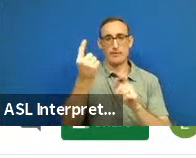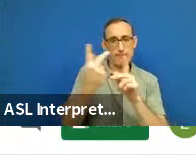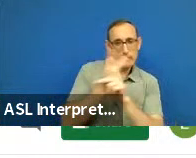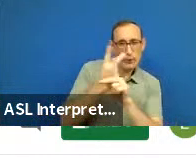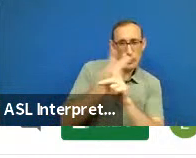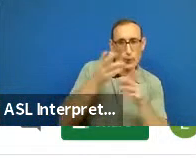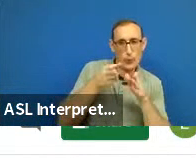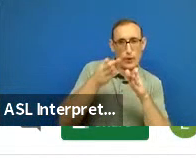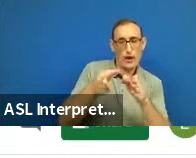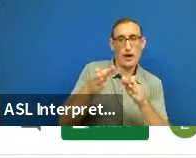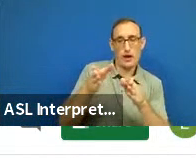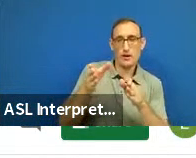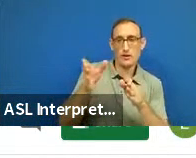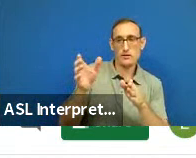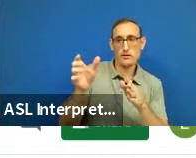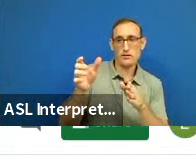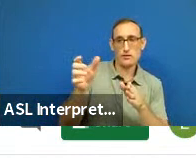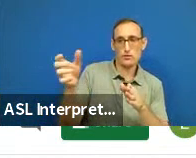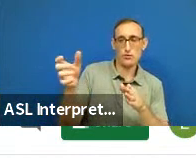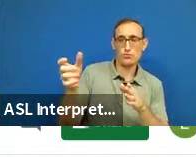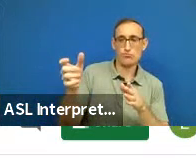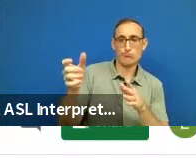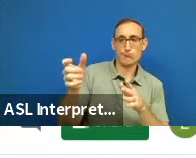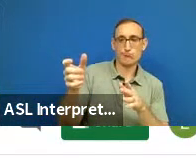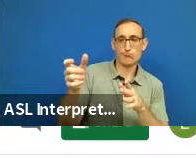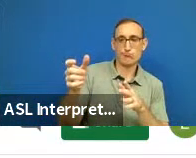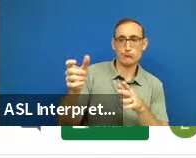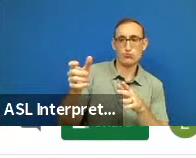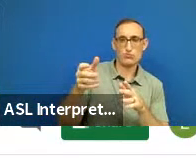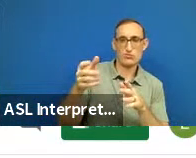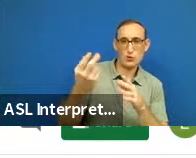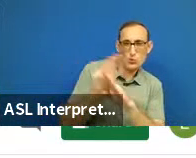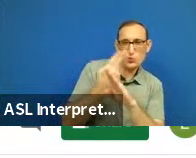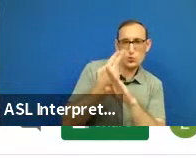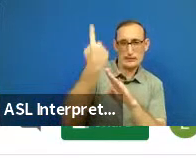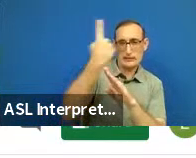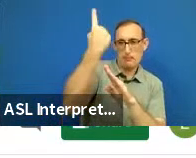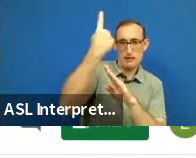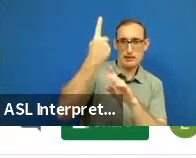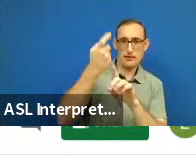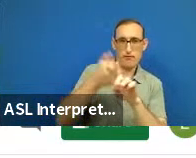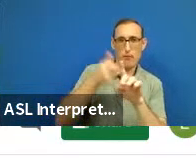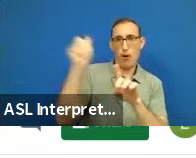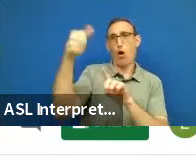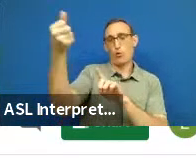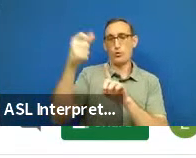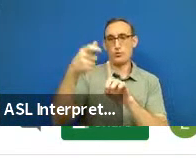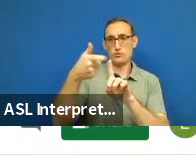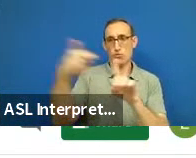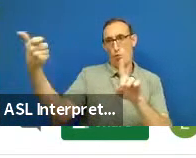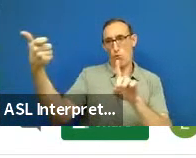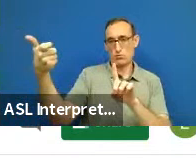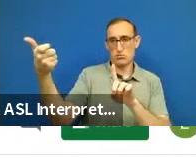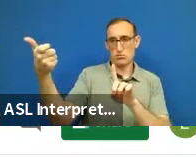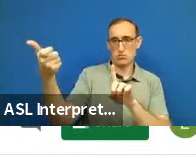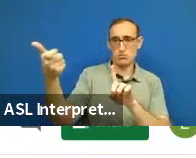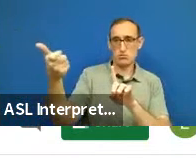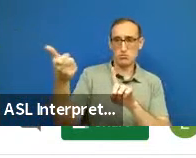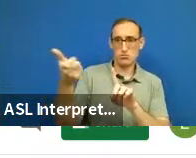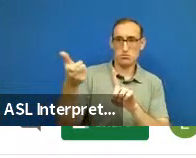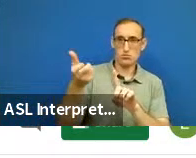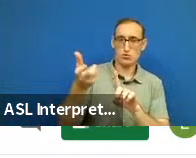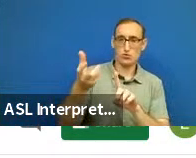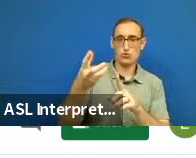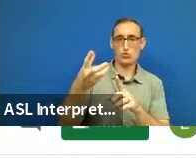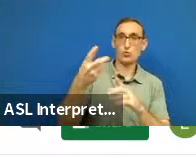information, but I think that we don't want to pull them in a different direction now, in addition to all of the other things that we're dealing with. Okay, I'm gonna make.